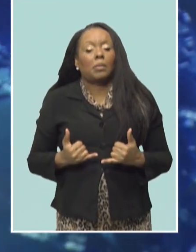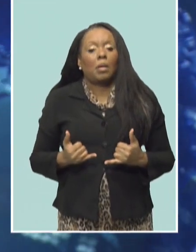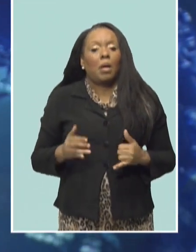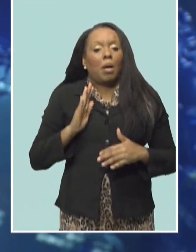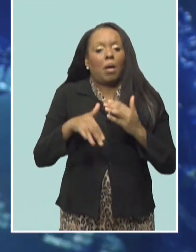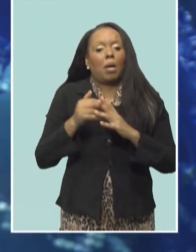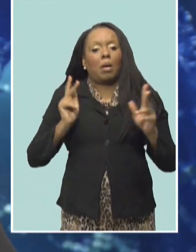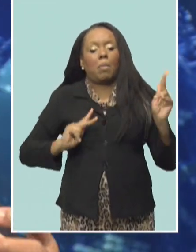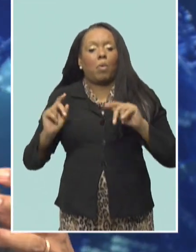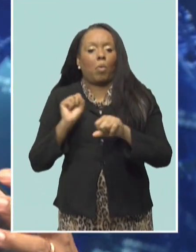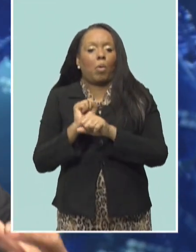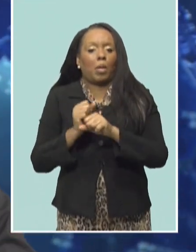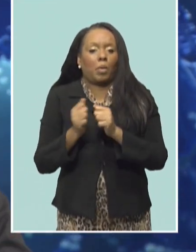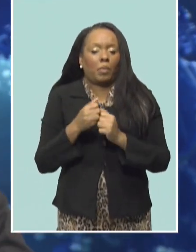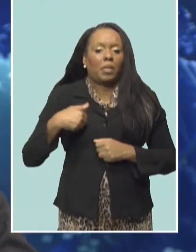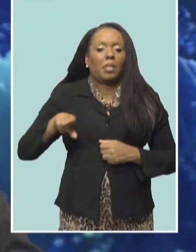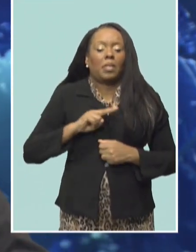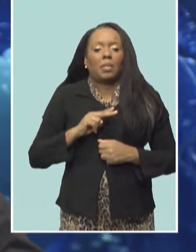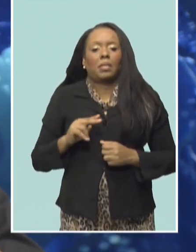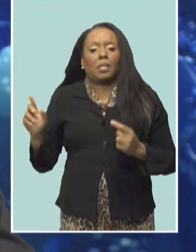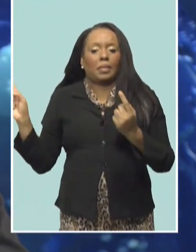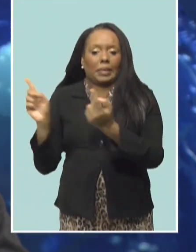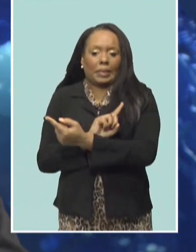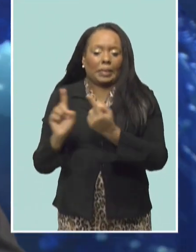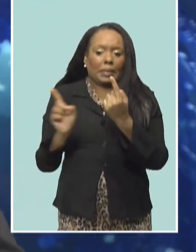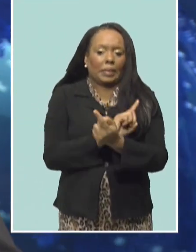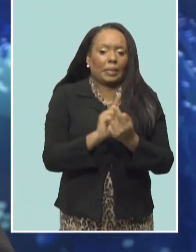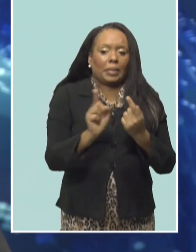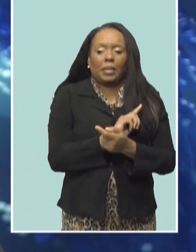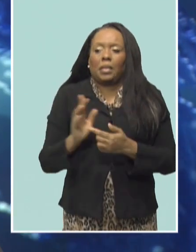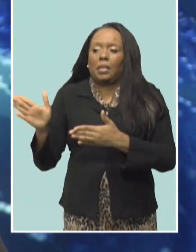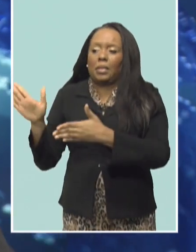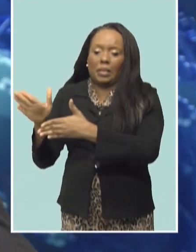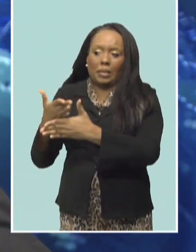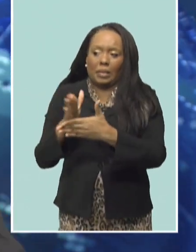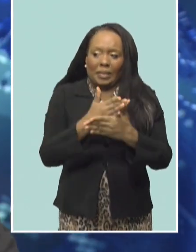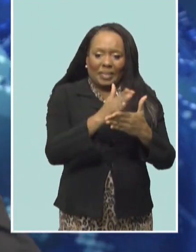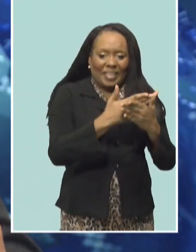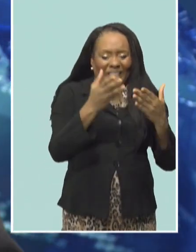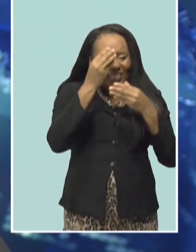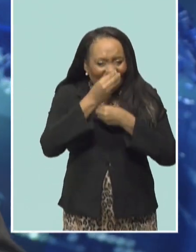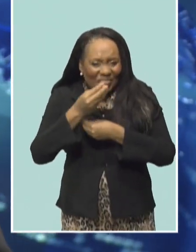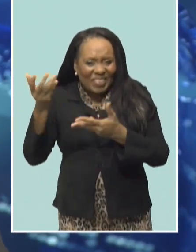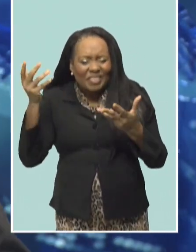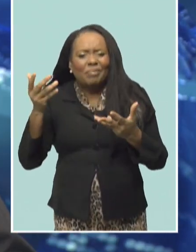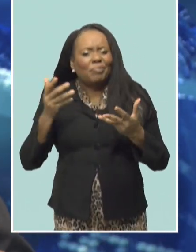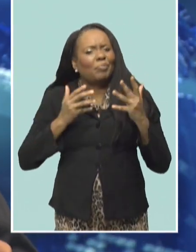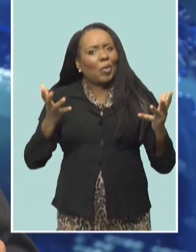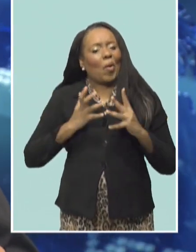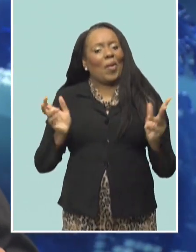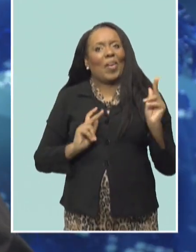and persons working with us to meet the public and to share that information and really, get